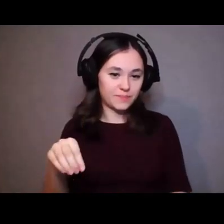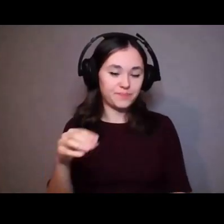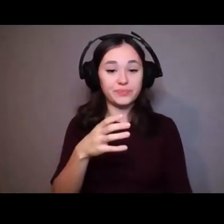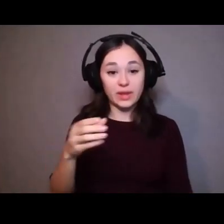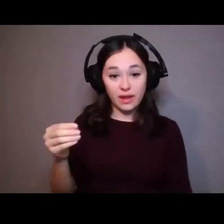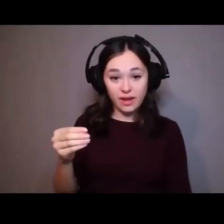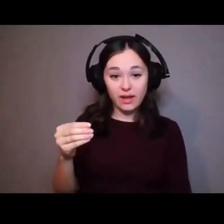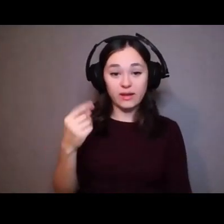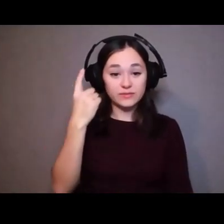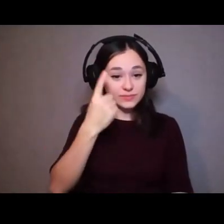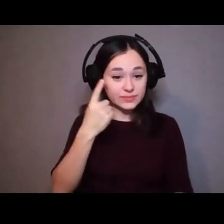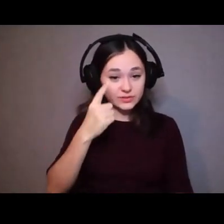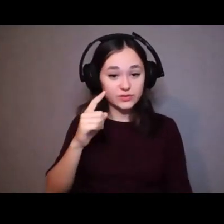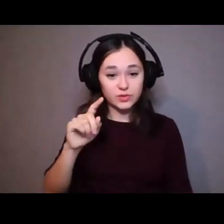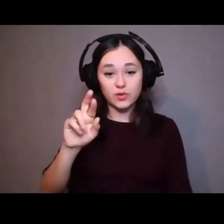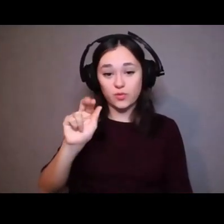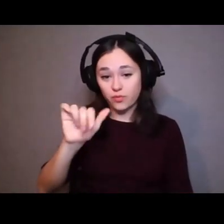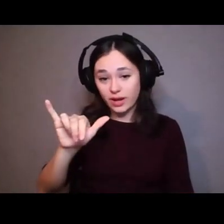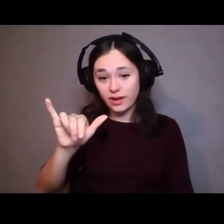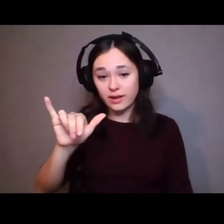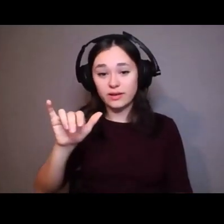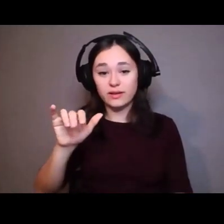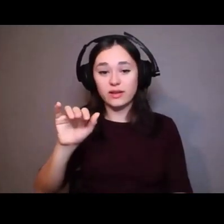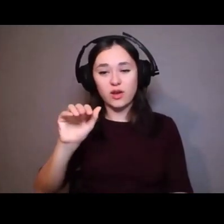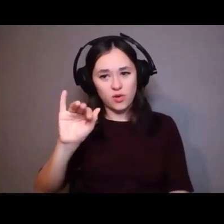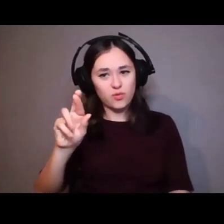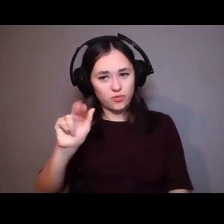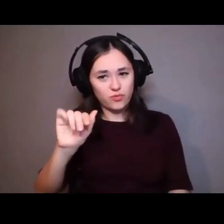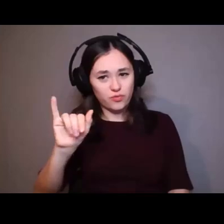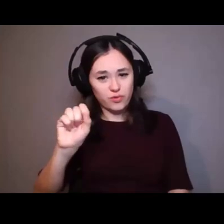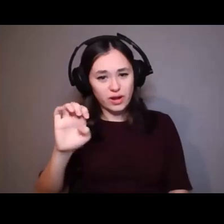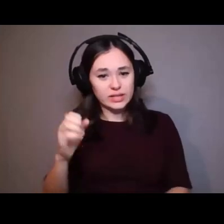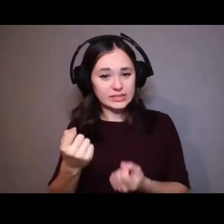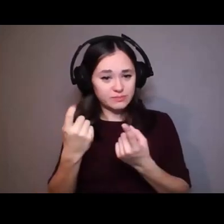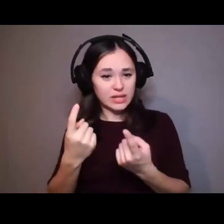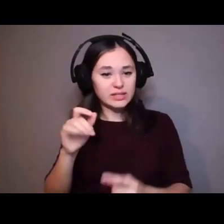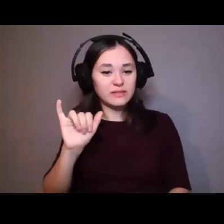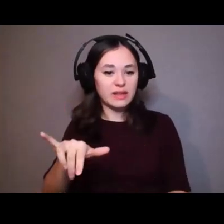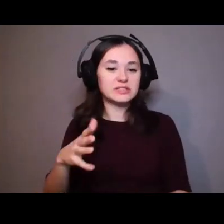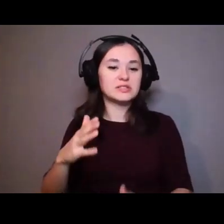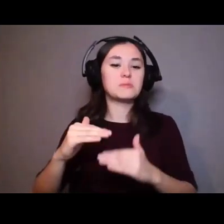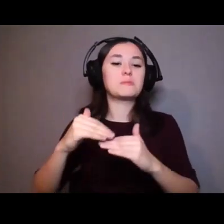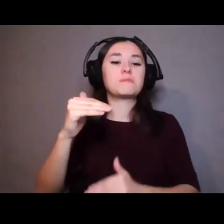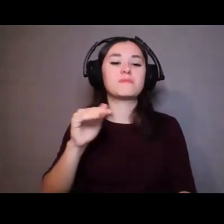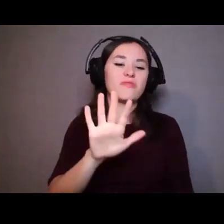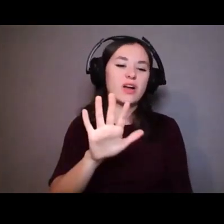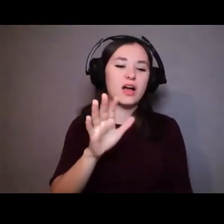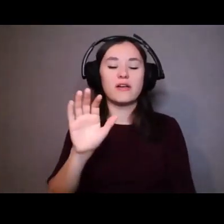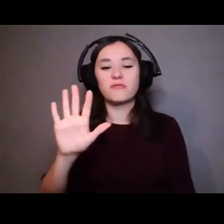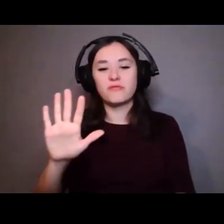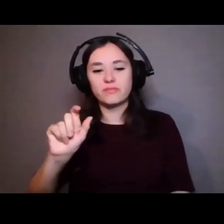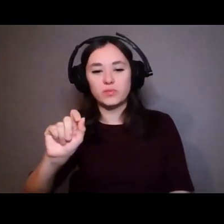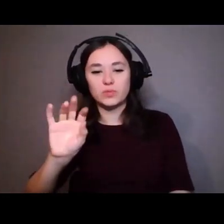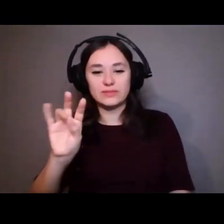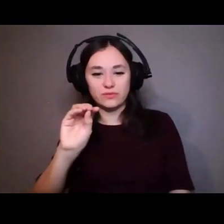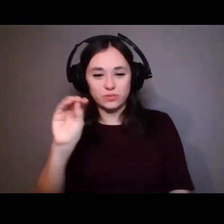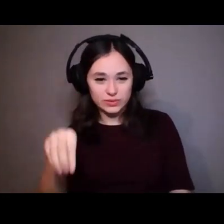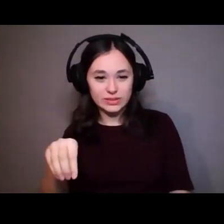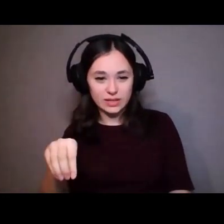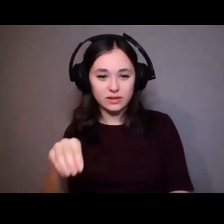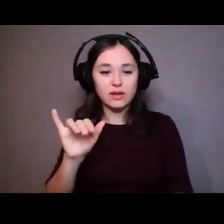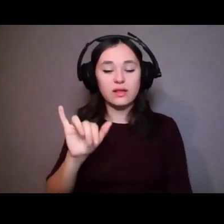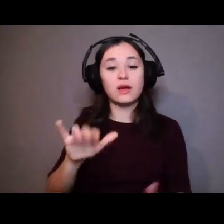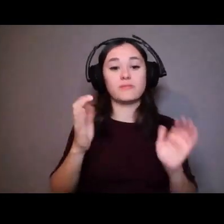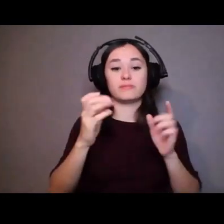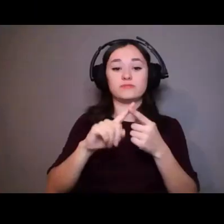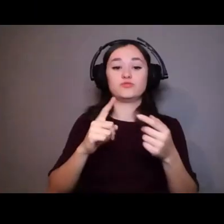total program spending. This compares to managed care states an approximate 9.4% of spending on total